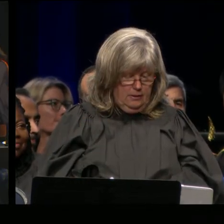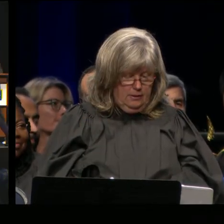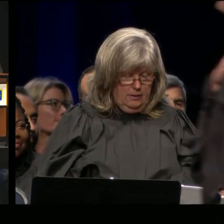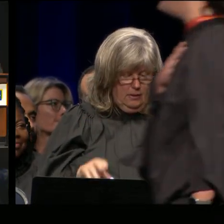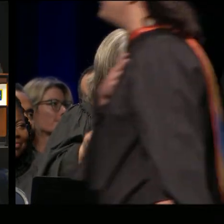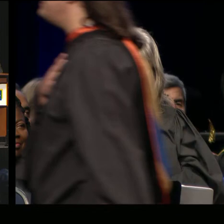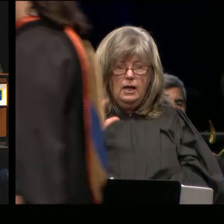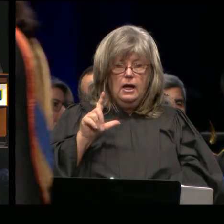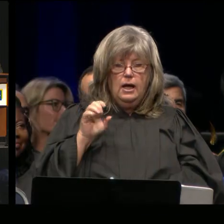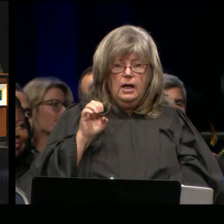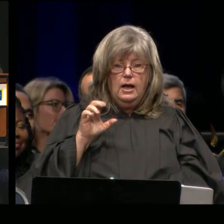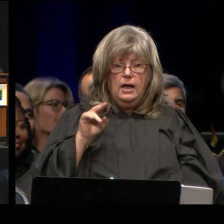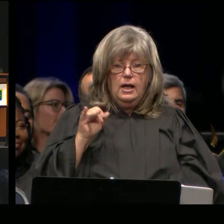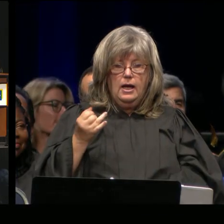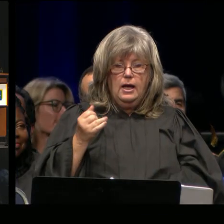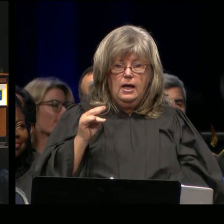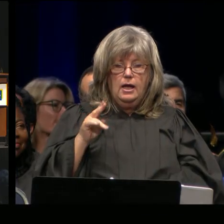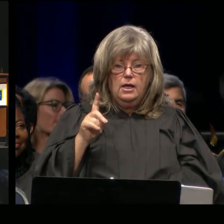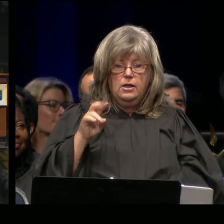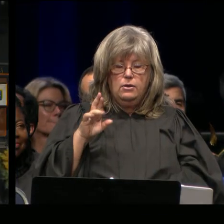Alejandro Ramirez.